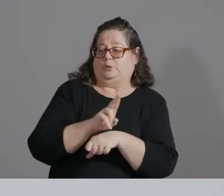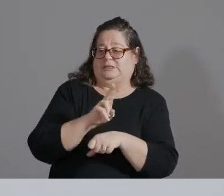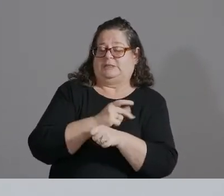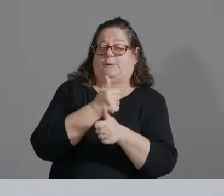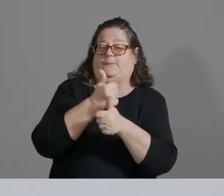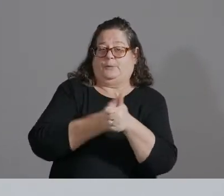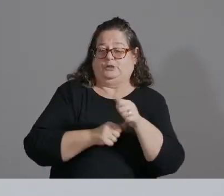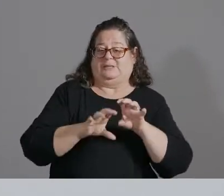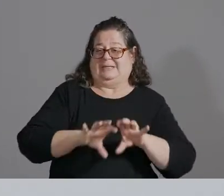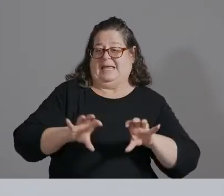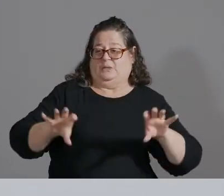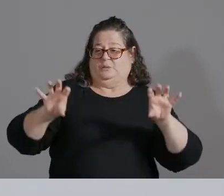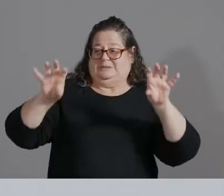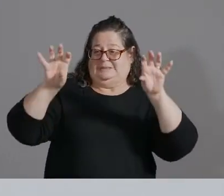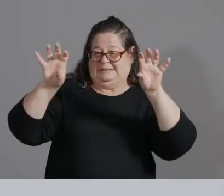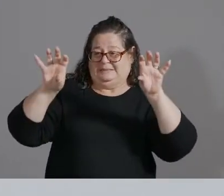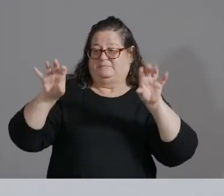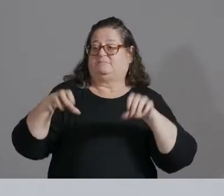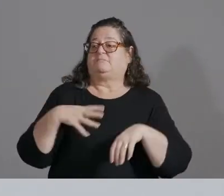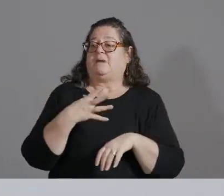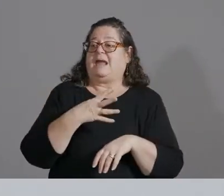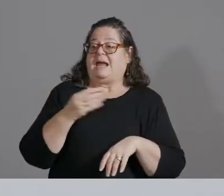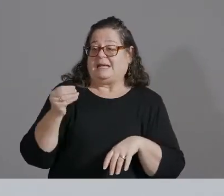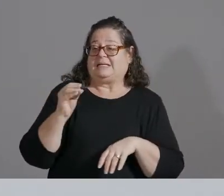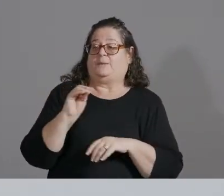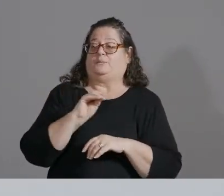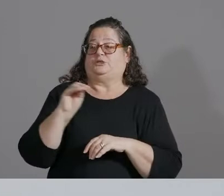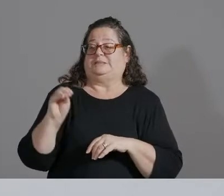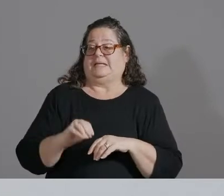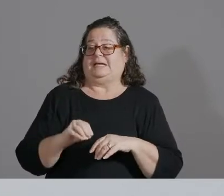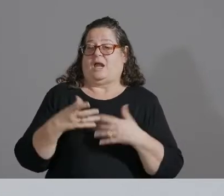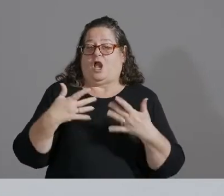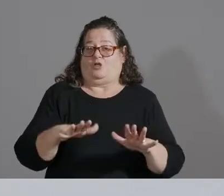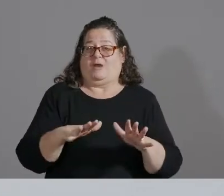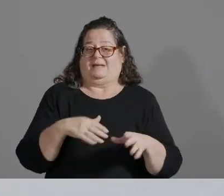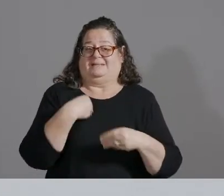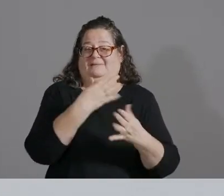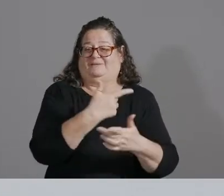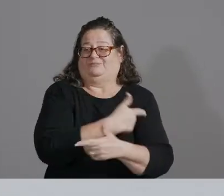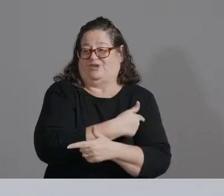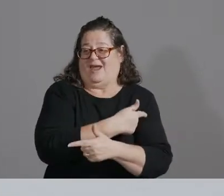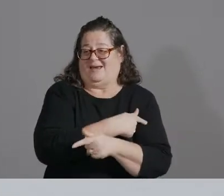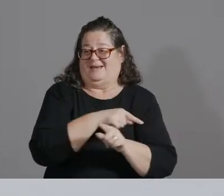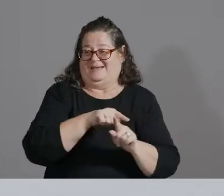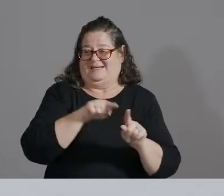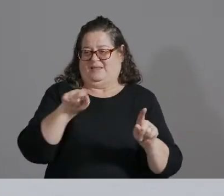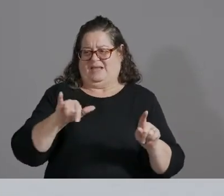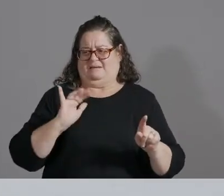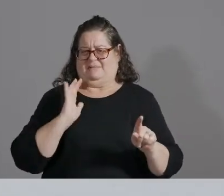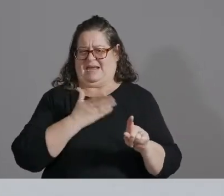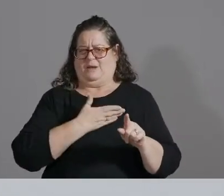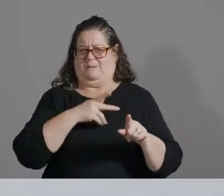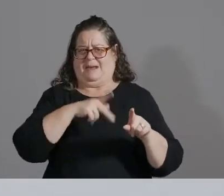the rate vaccinated. So those were in our infographics, but weren't.